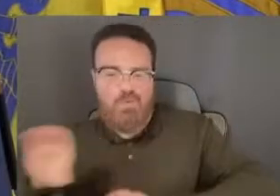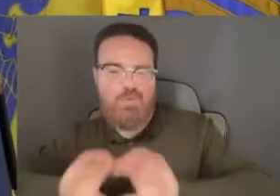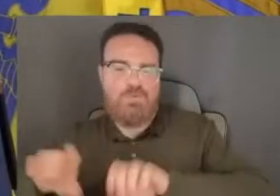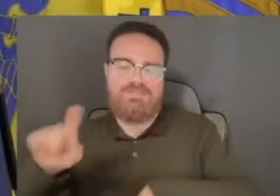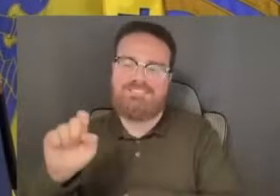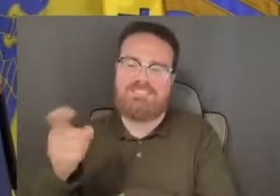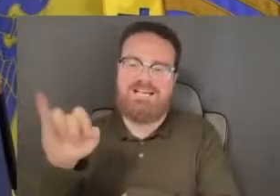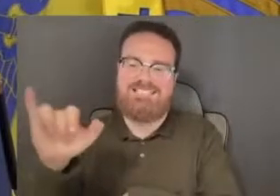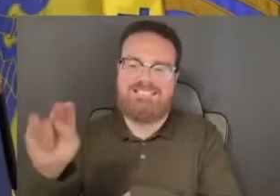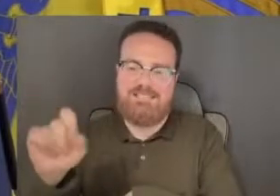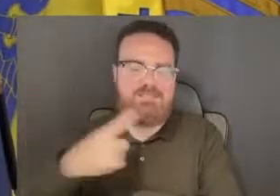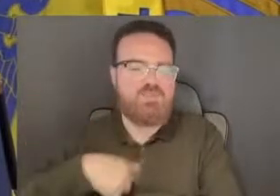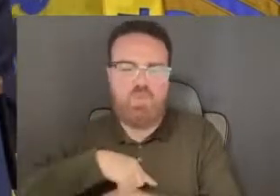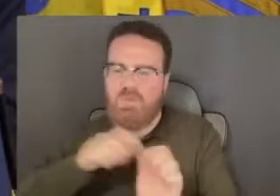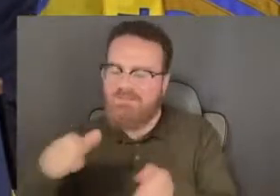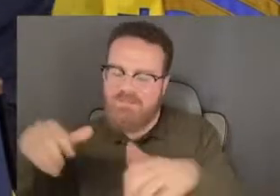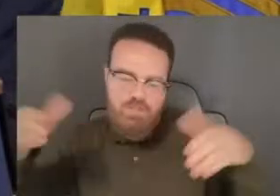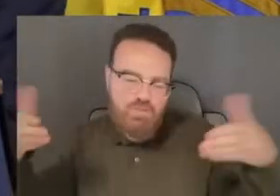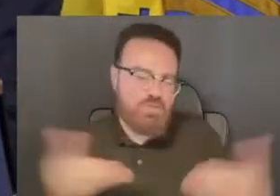Gandhi once said,